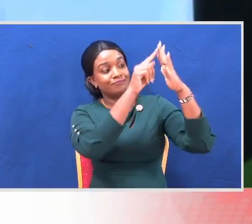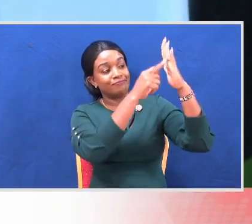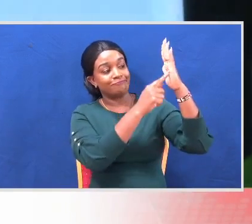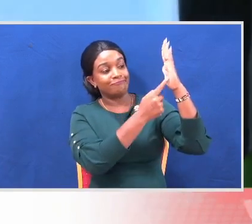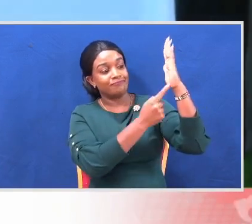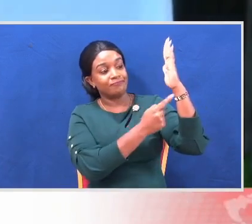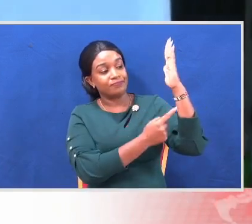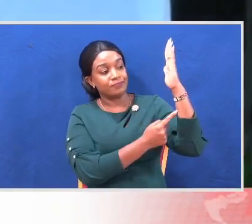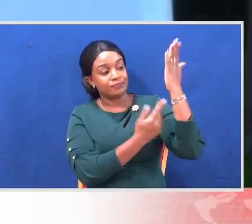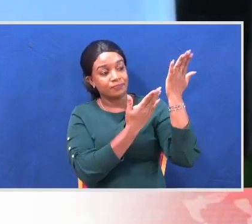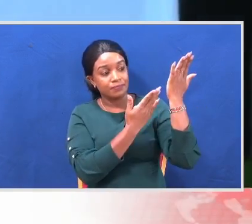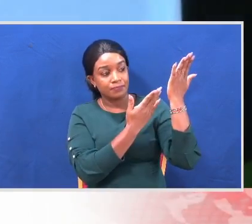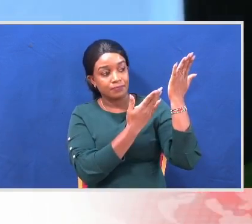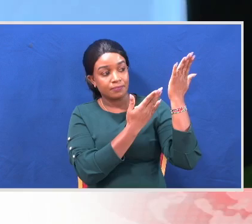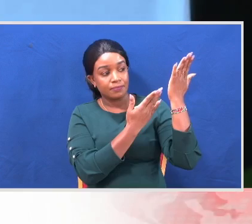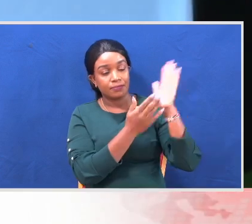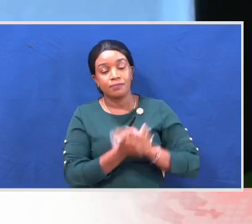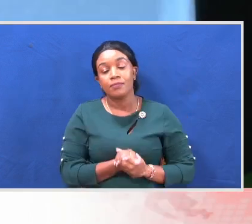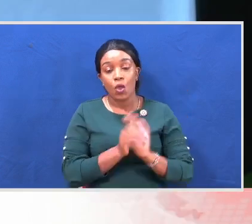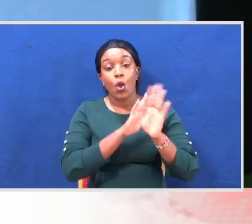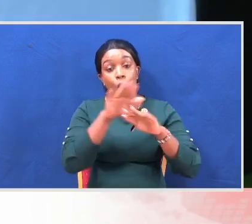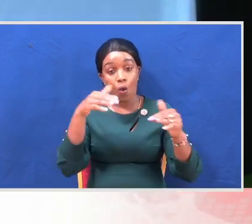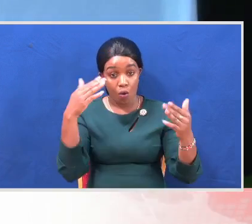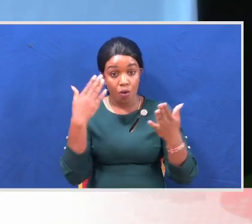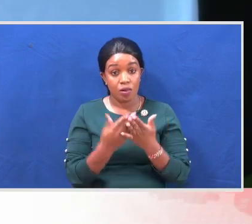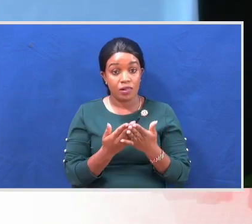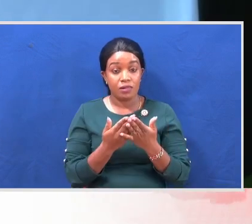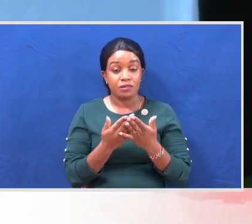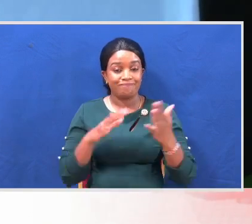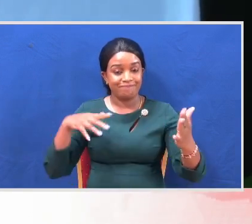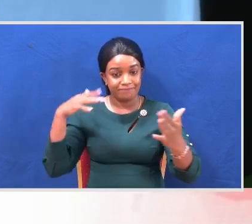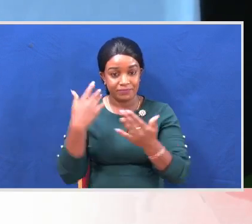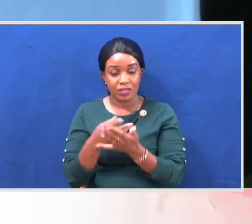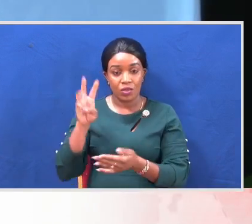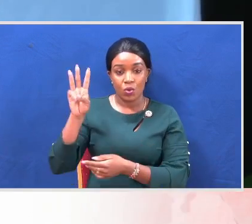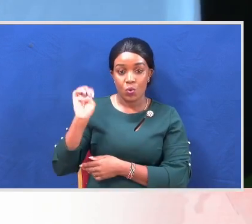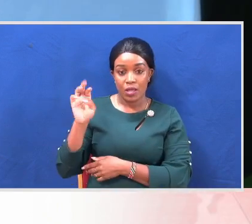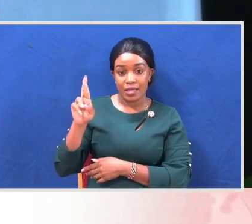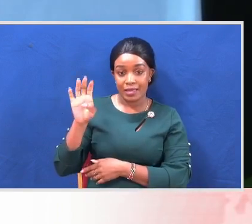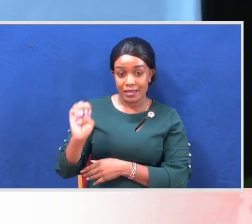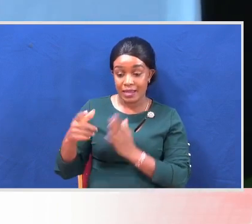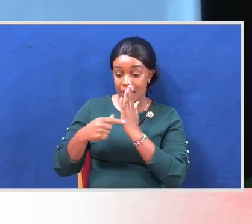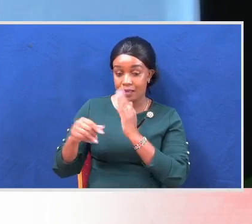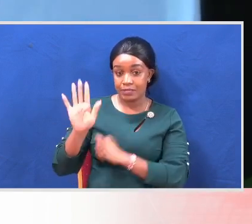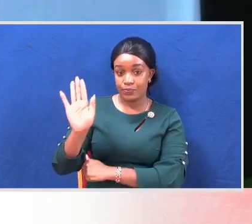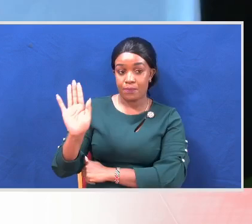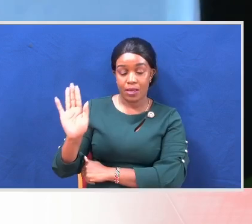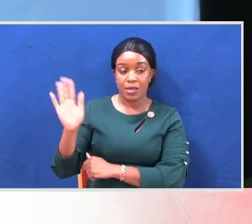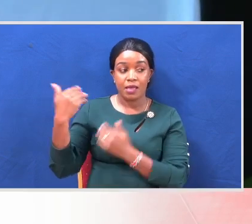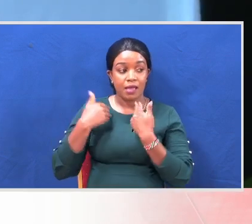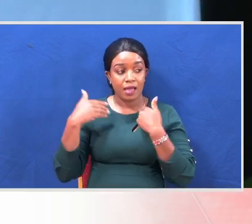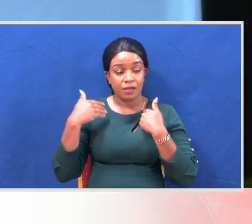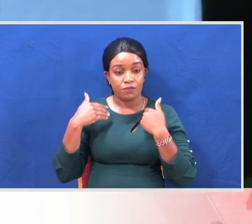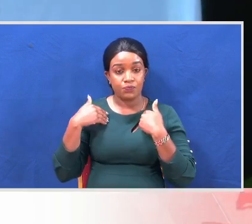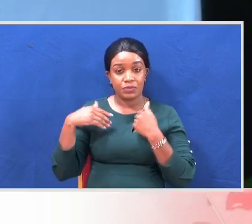Christabel Jen, Atoko Grigori Lisamadi, all and up to Were David Aoko. Their names have zero next to it, and